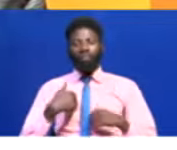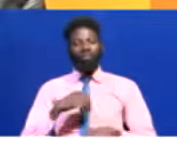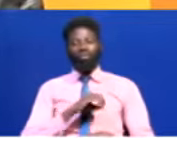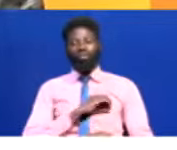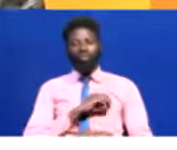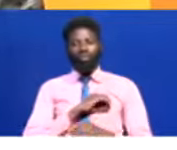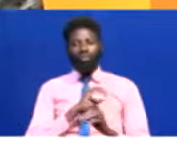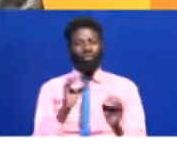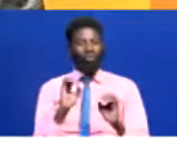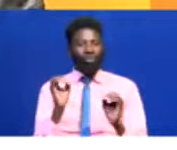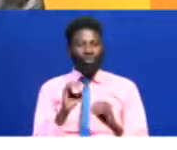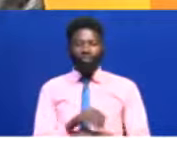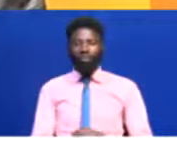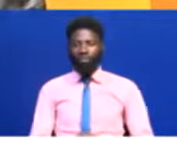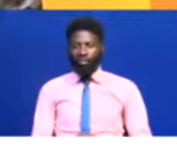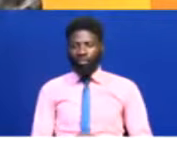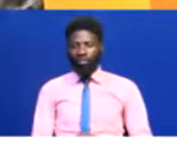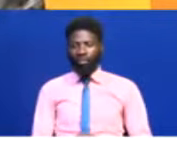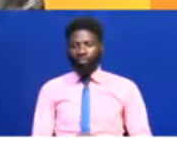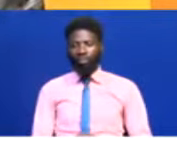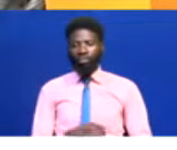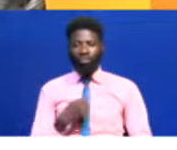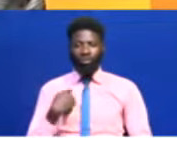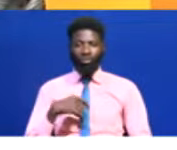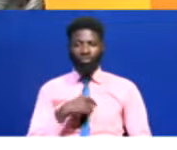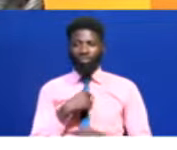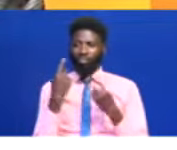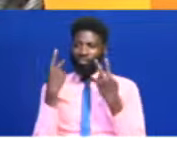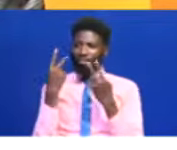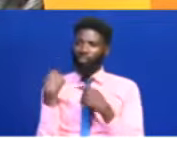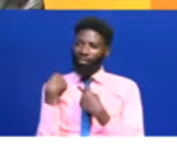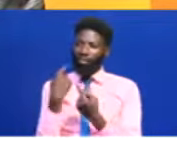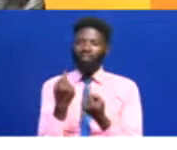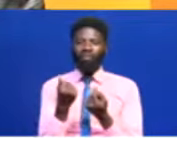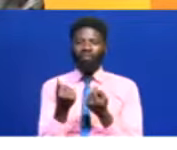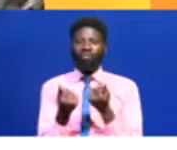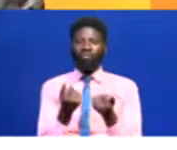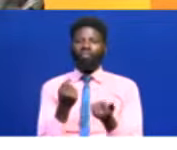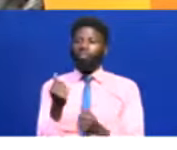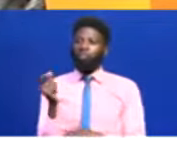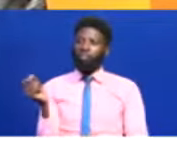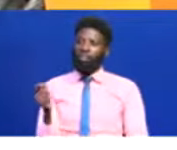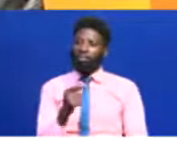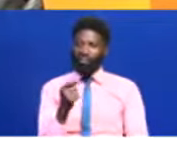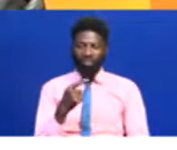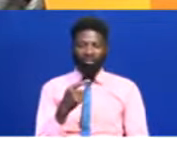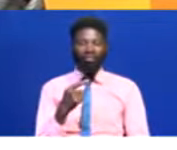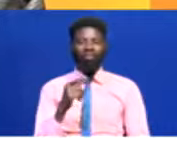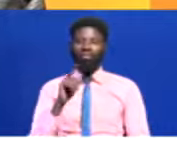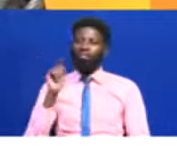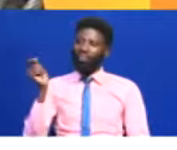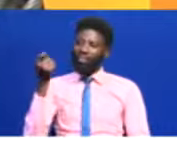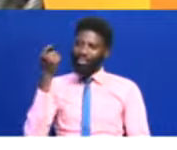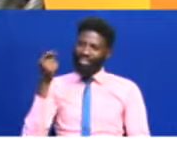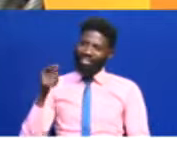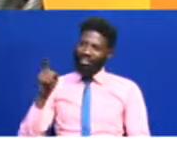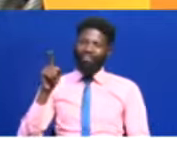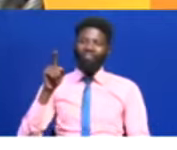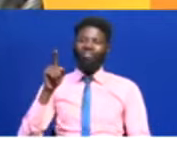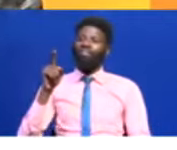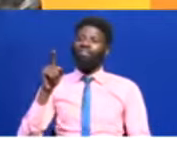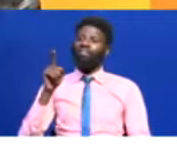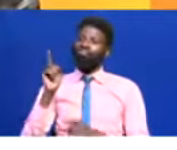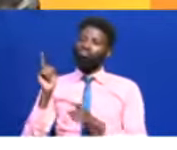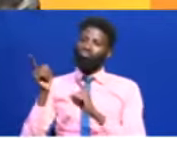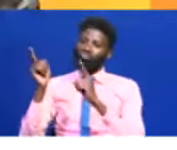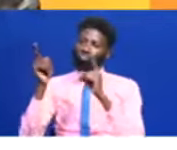document. So we have also, and you have seen for the last few months, His Excellency the President has been going across the